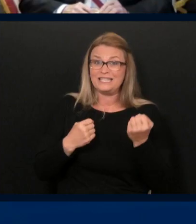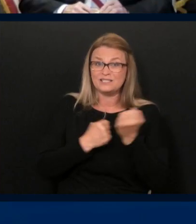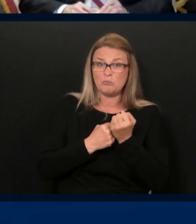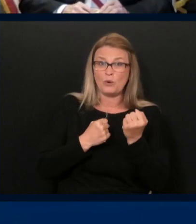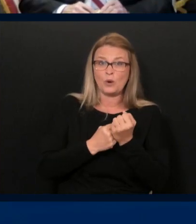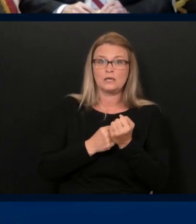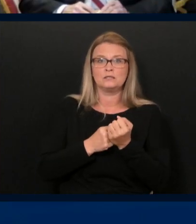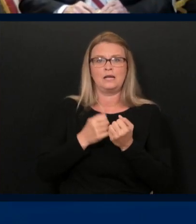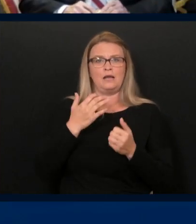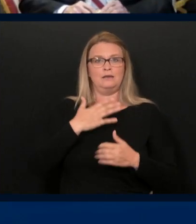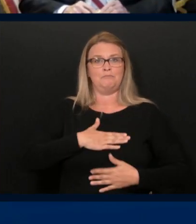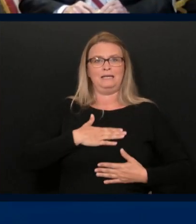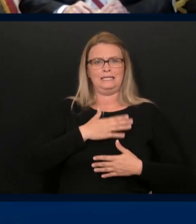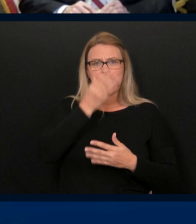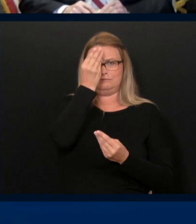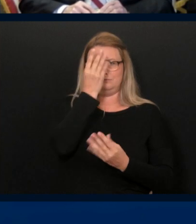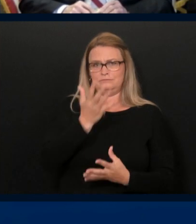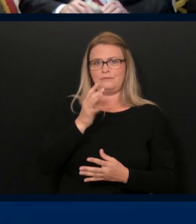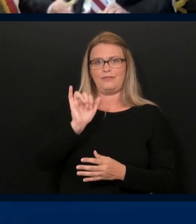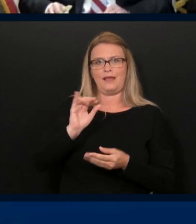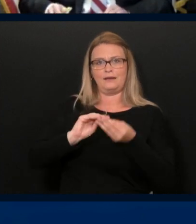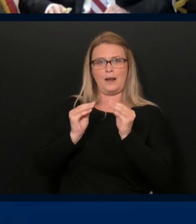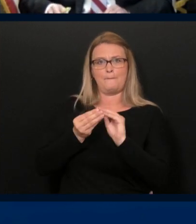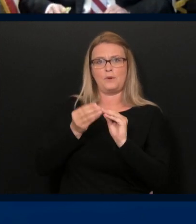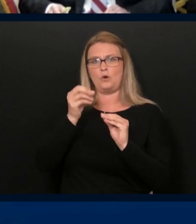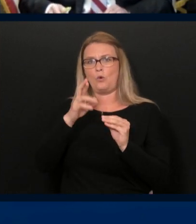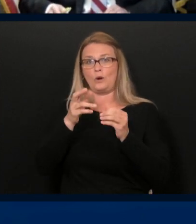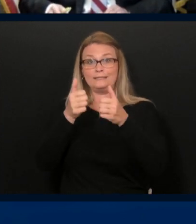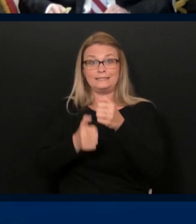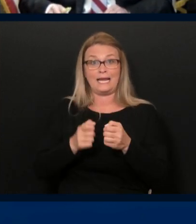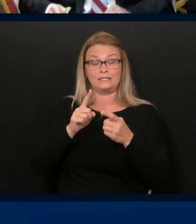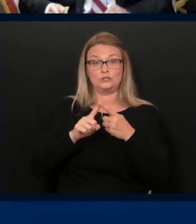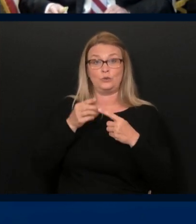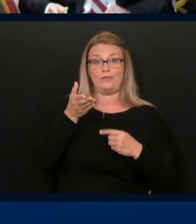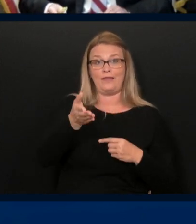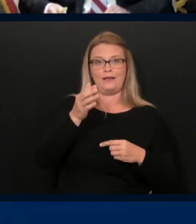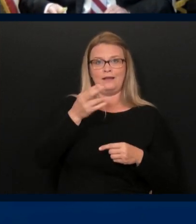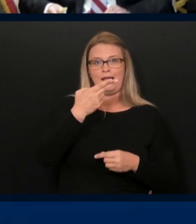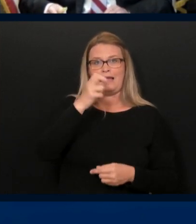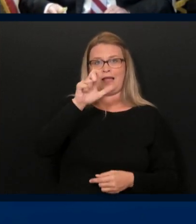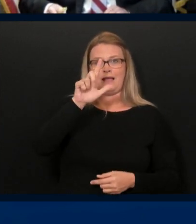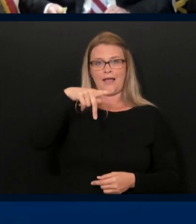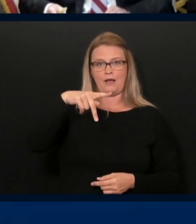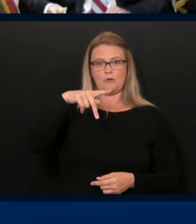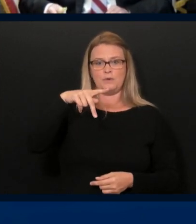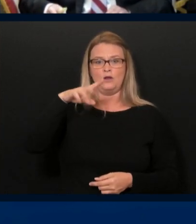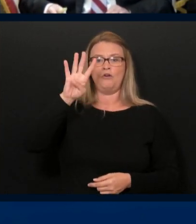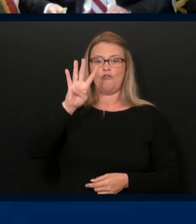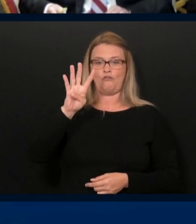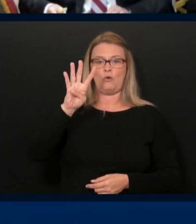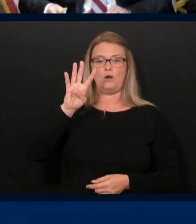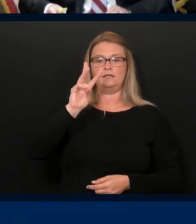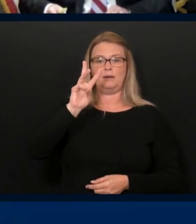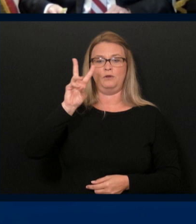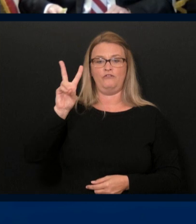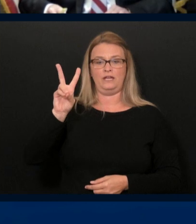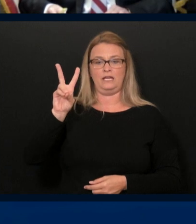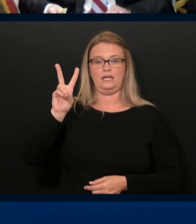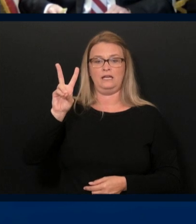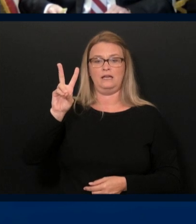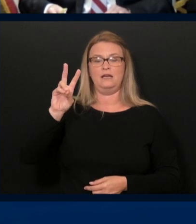please consider calling or texting help for WV, and that number